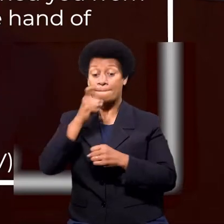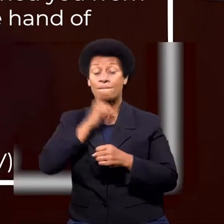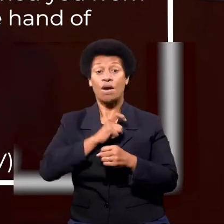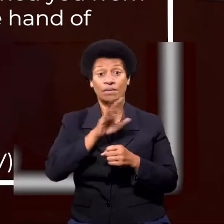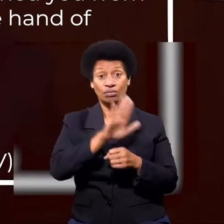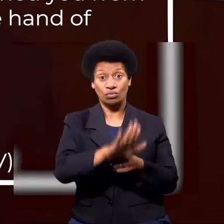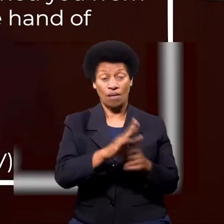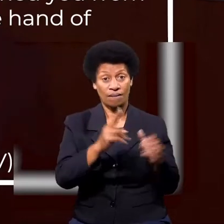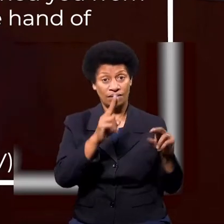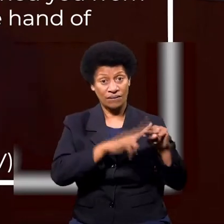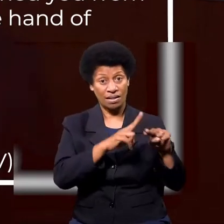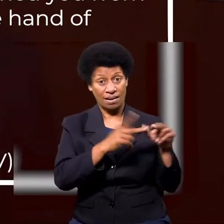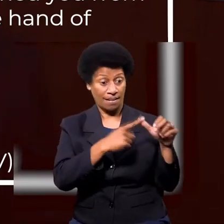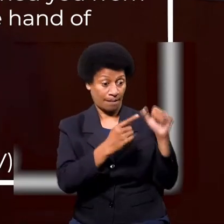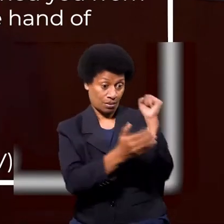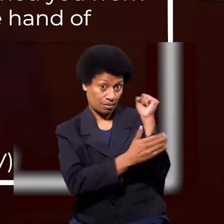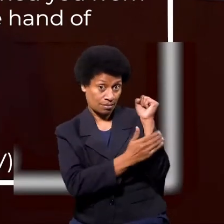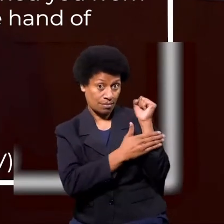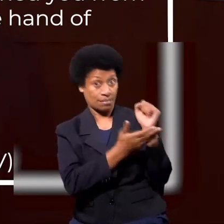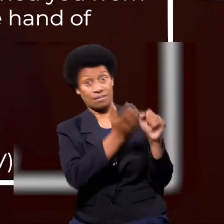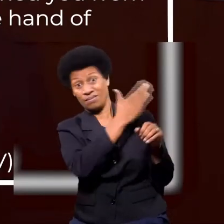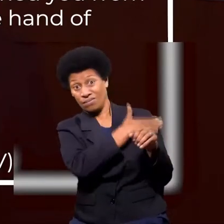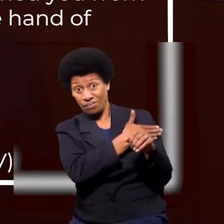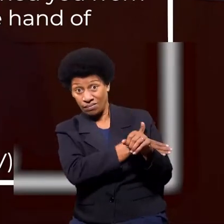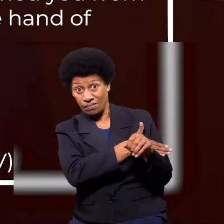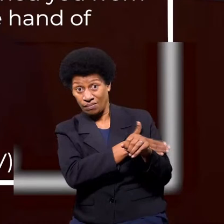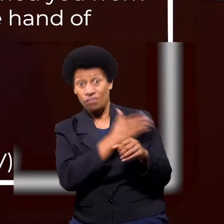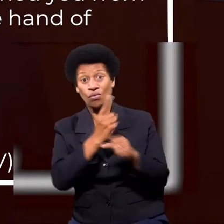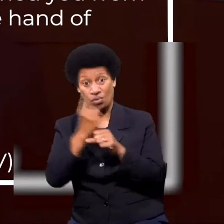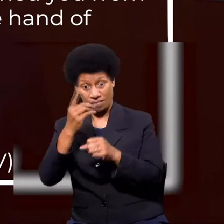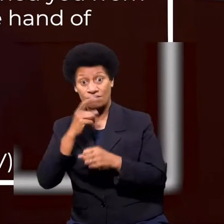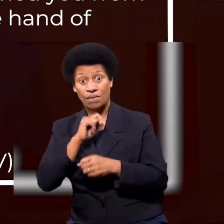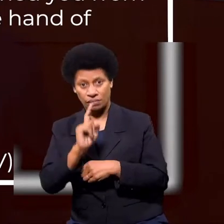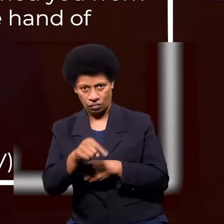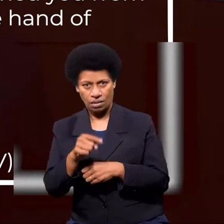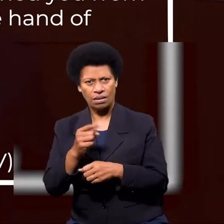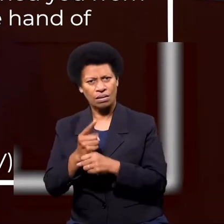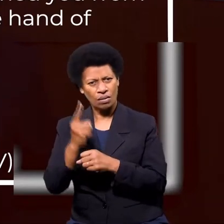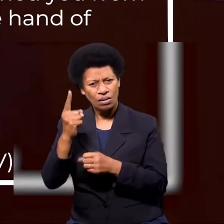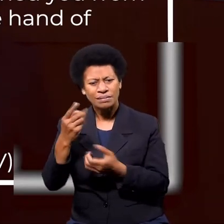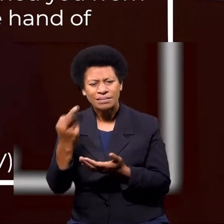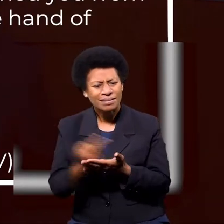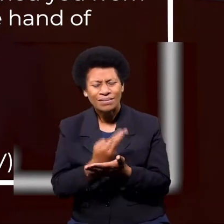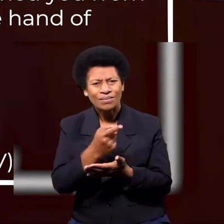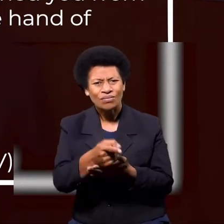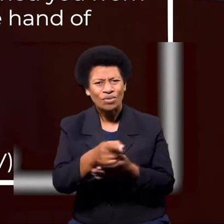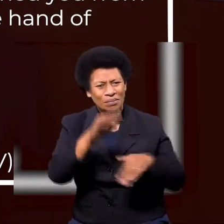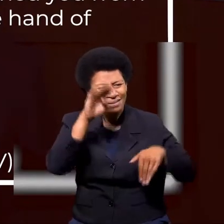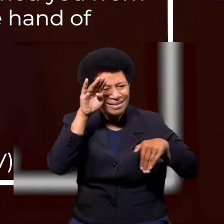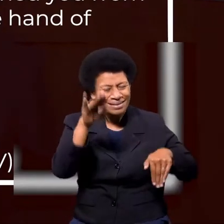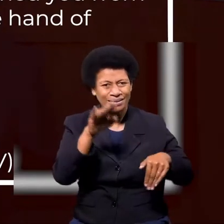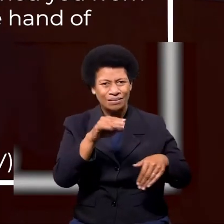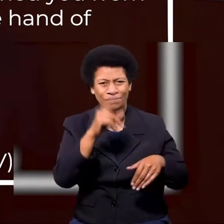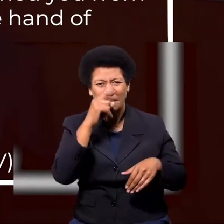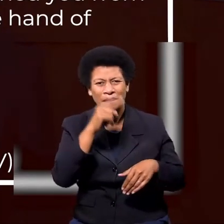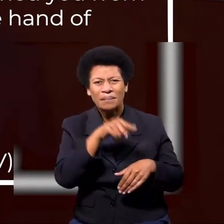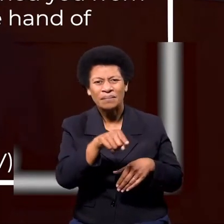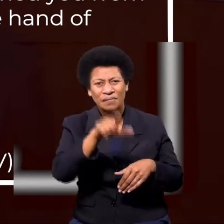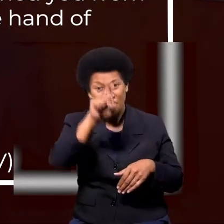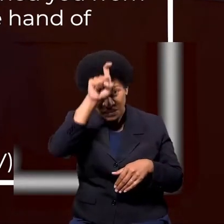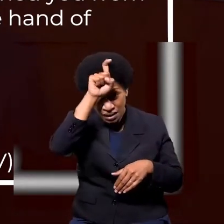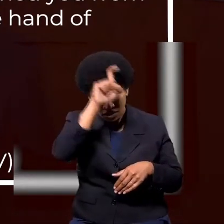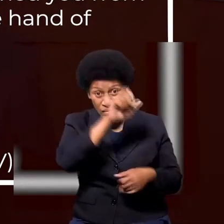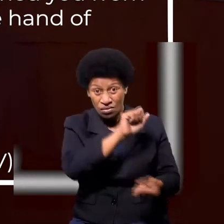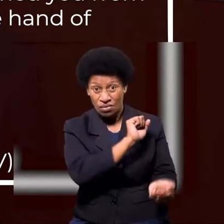to your fathers, and the Lord has brought you out with a mighty hand and redeemed you from the house of bondage, from the hand